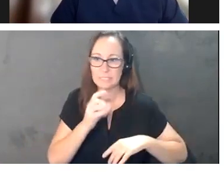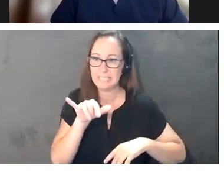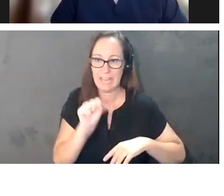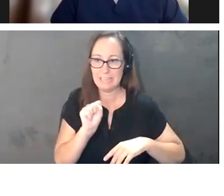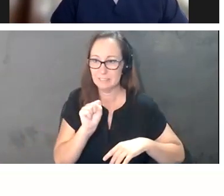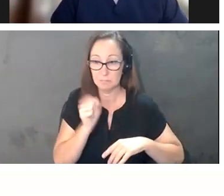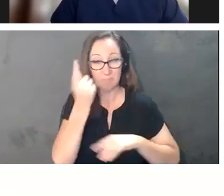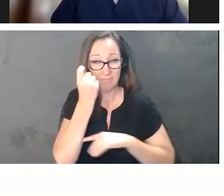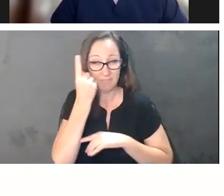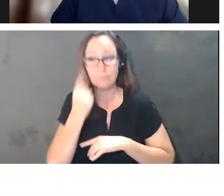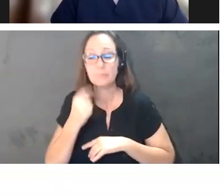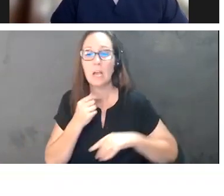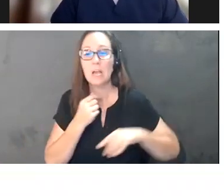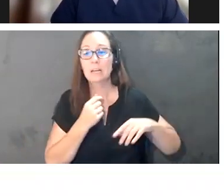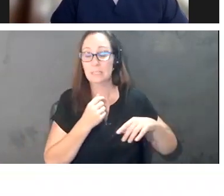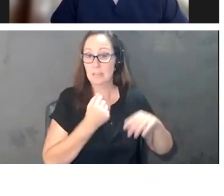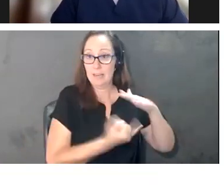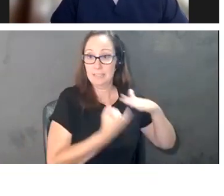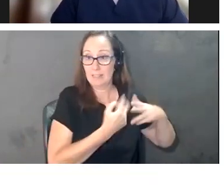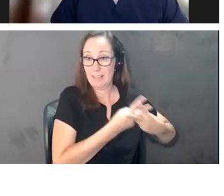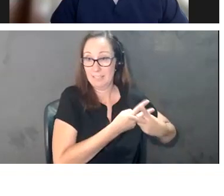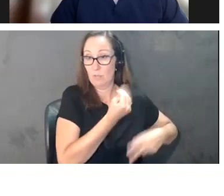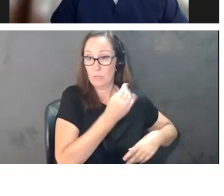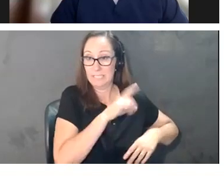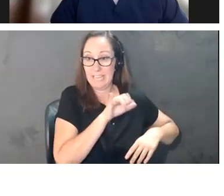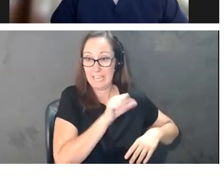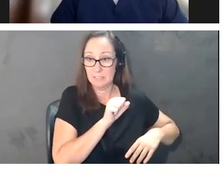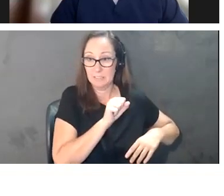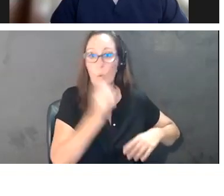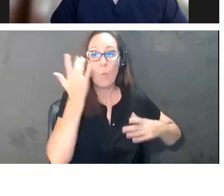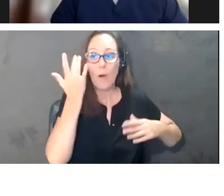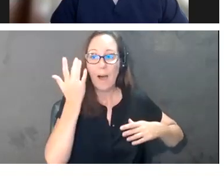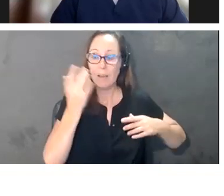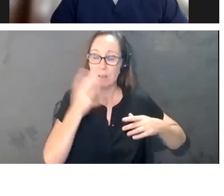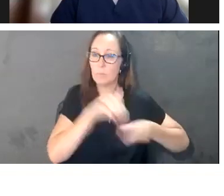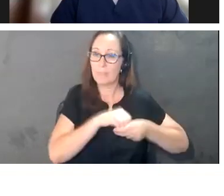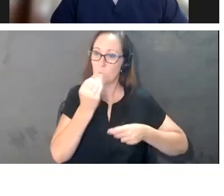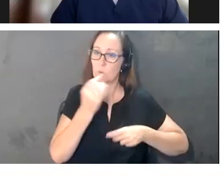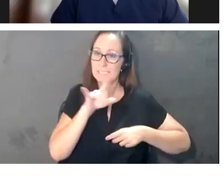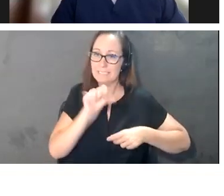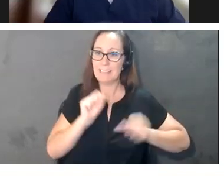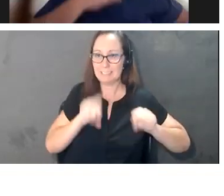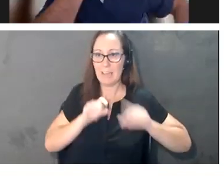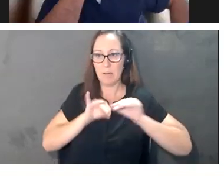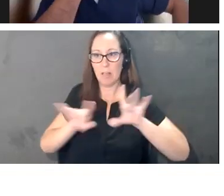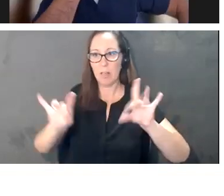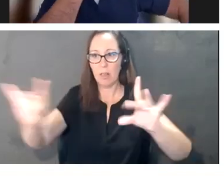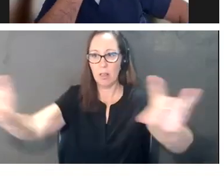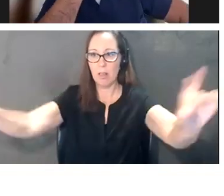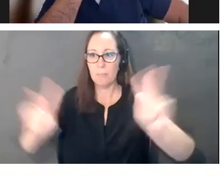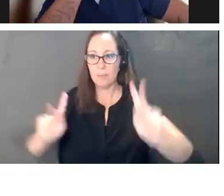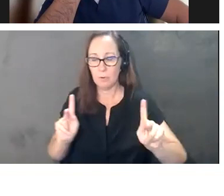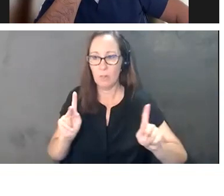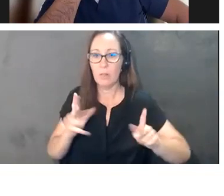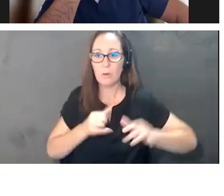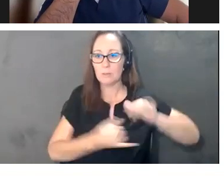the importance of the isolation period is people are infectious within that 14 days. So we want you to quarantine,